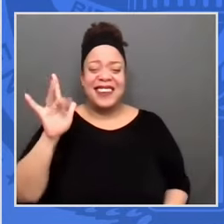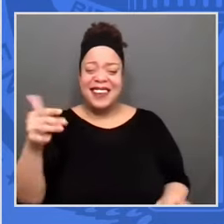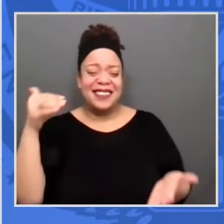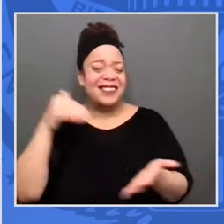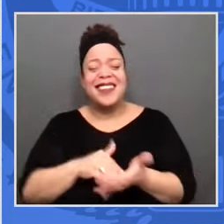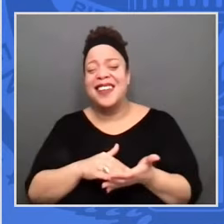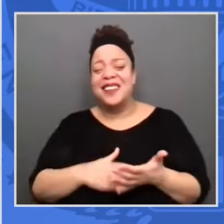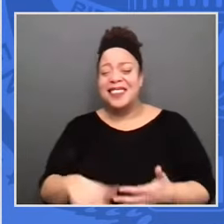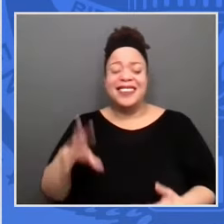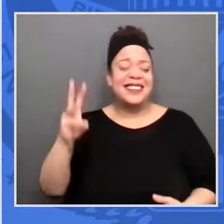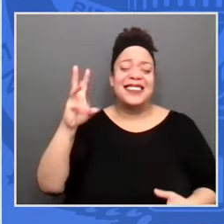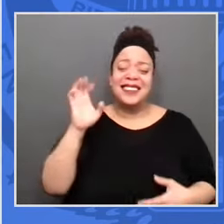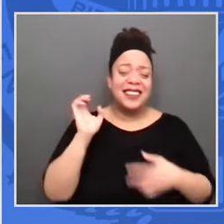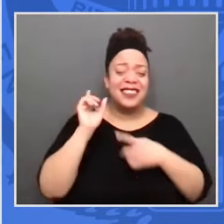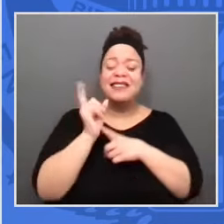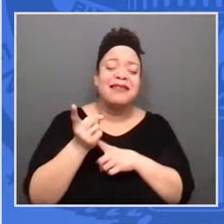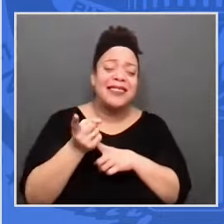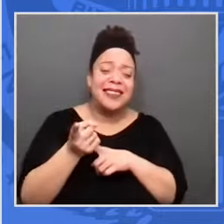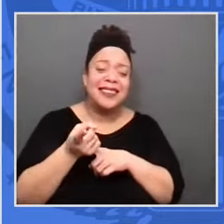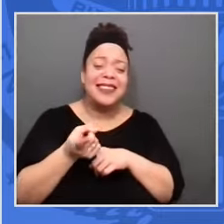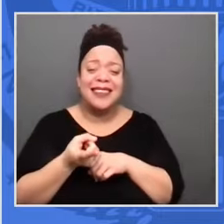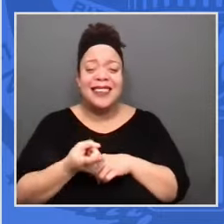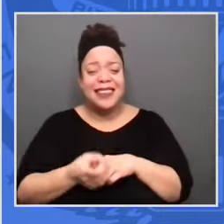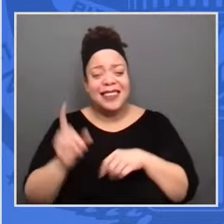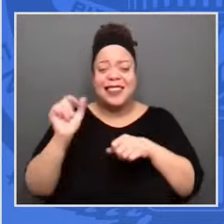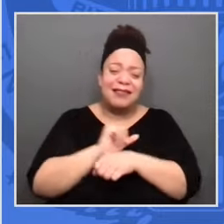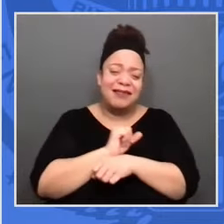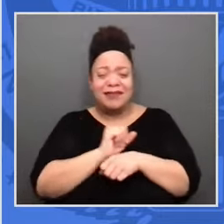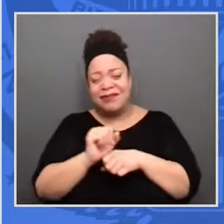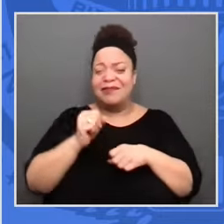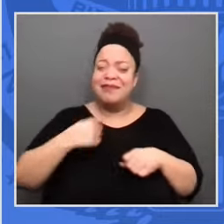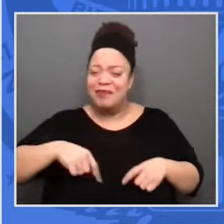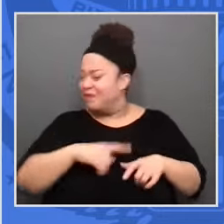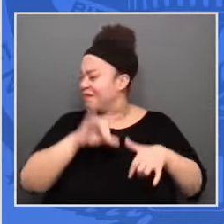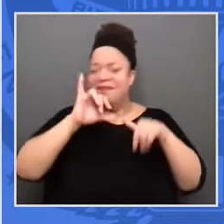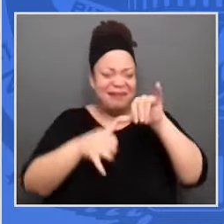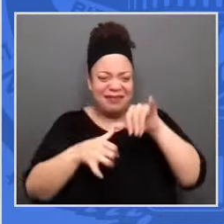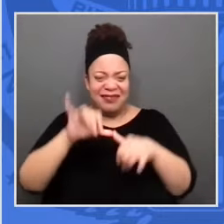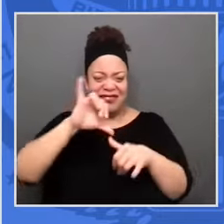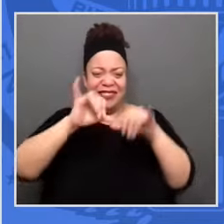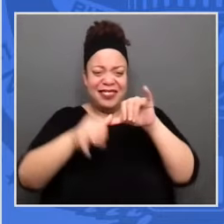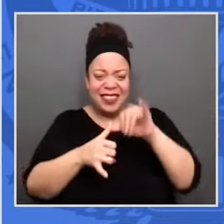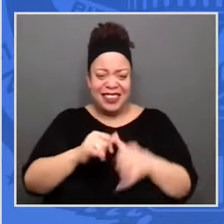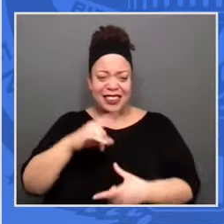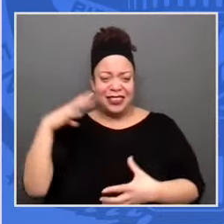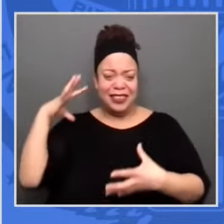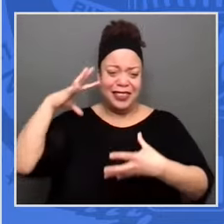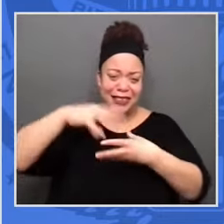Of a woman.